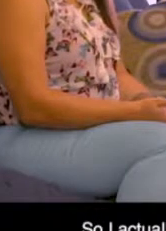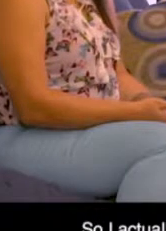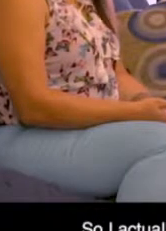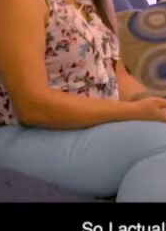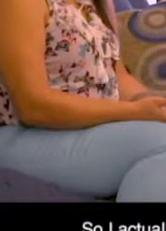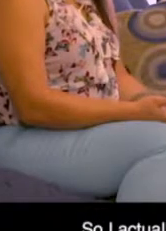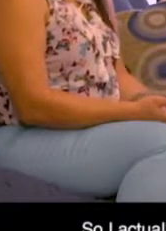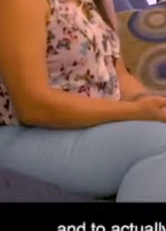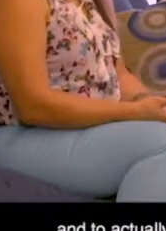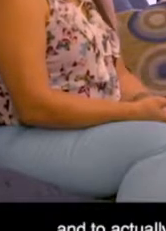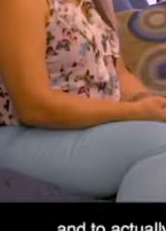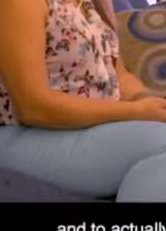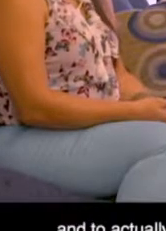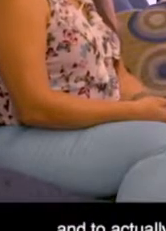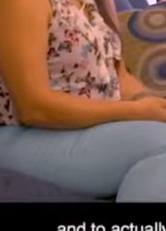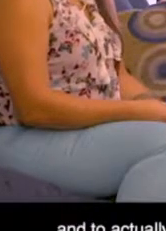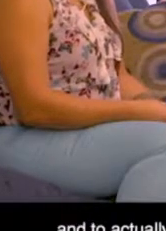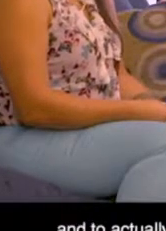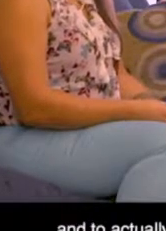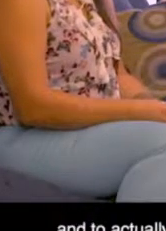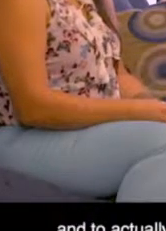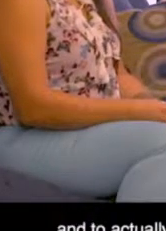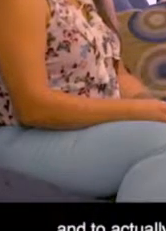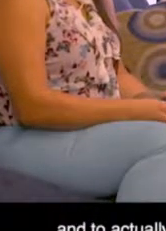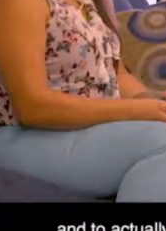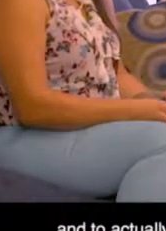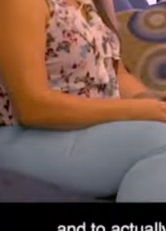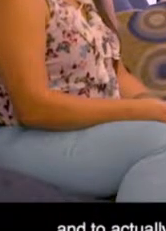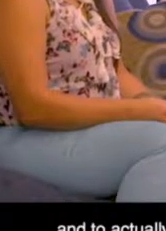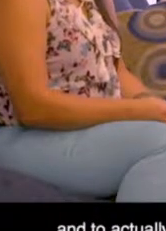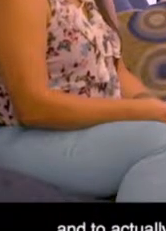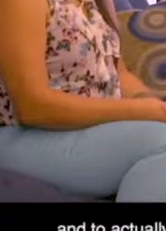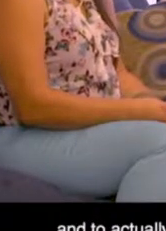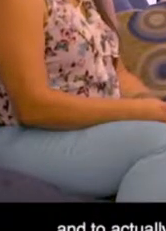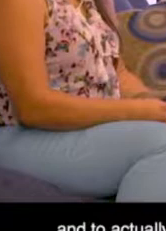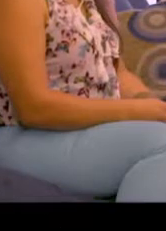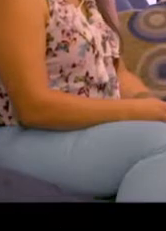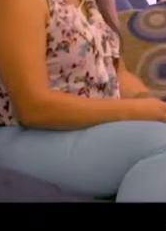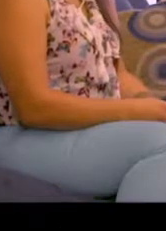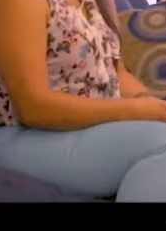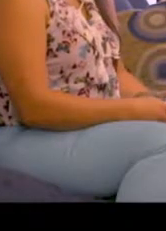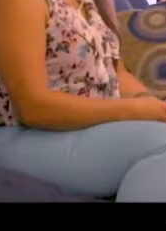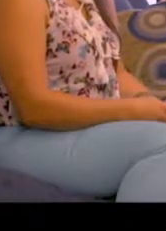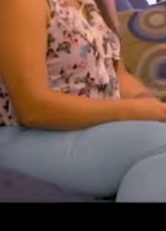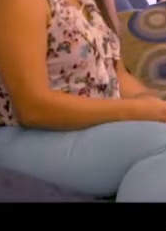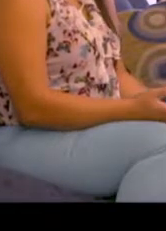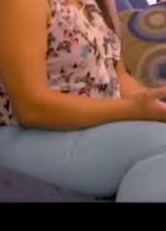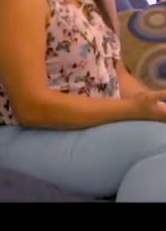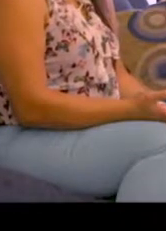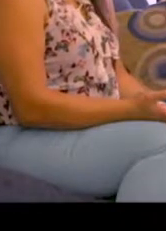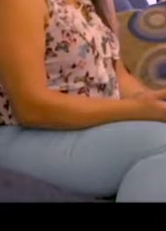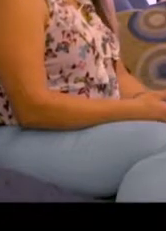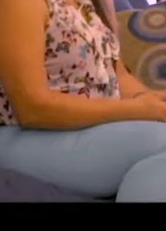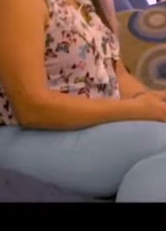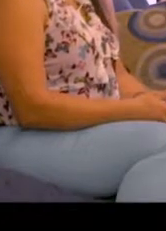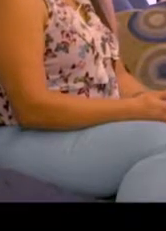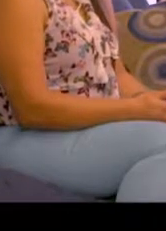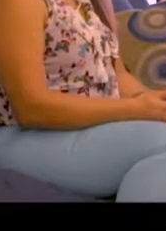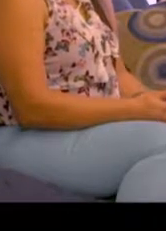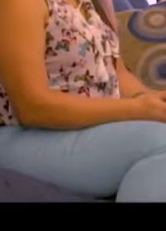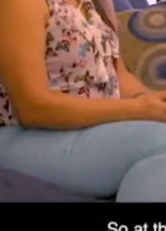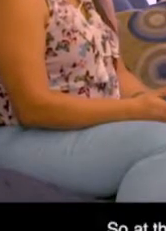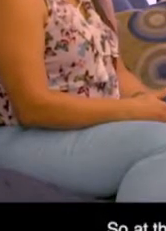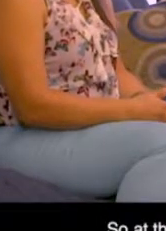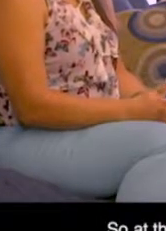to interpret for him and to actually feed him, because the nurses would not agree to even help do that because of liability reasons.